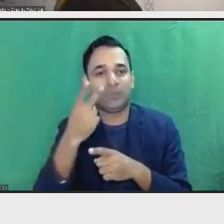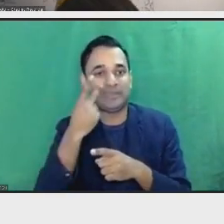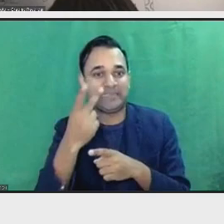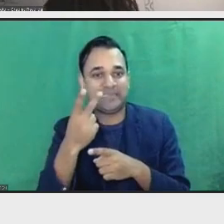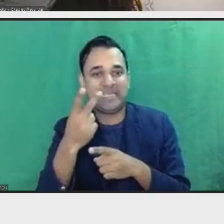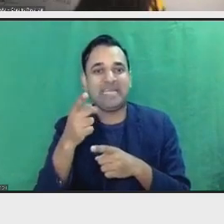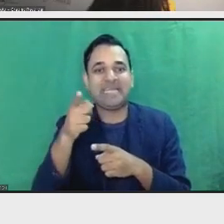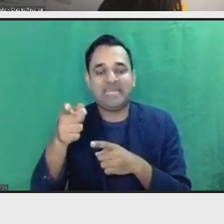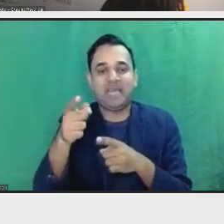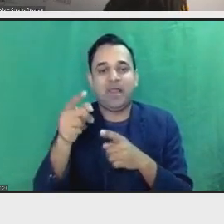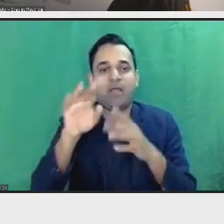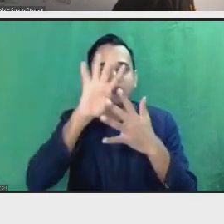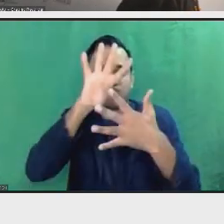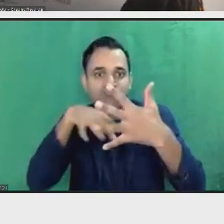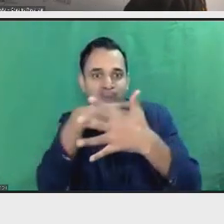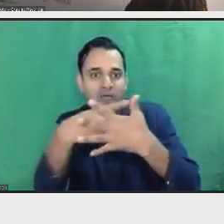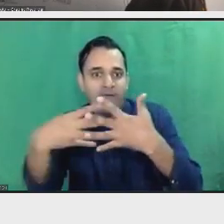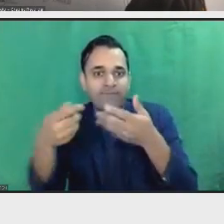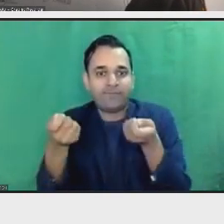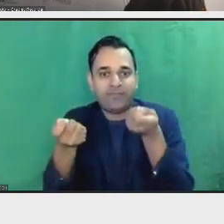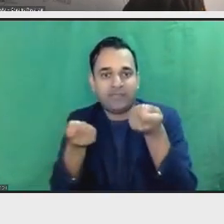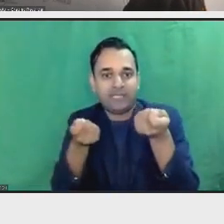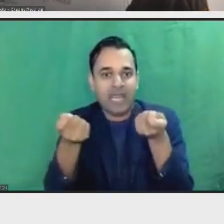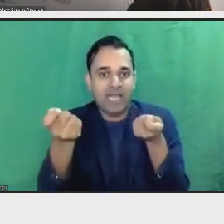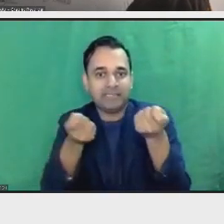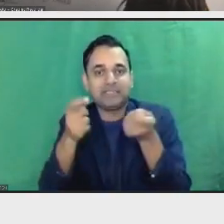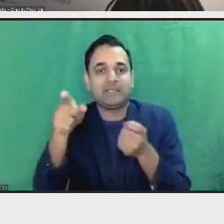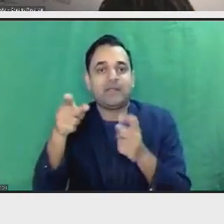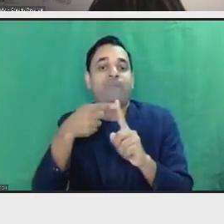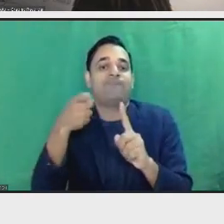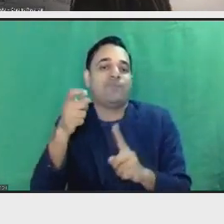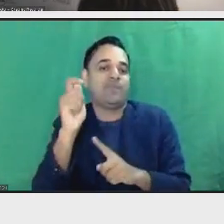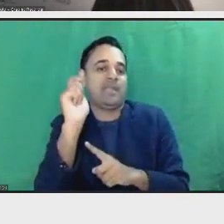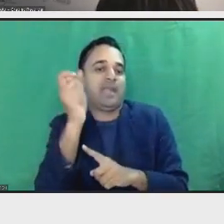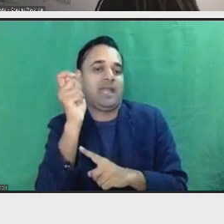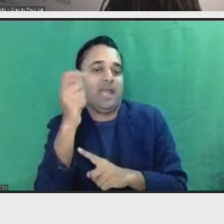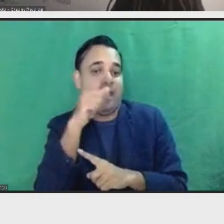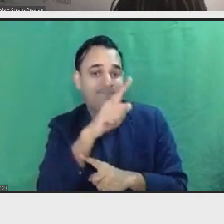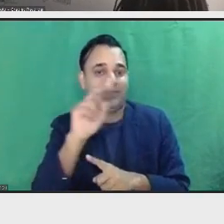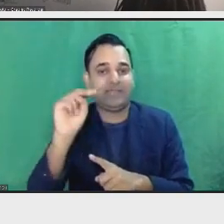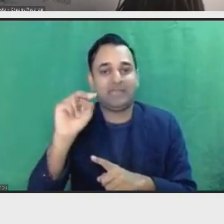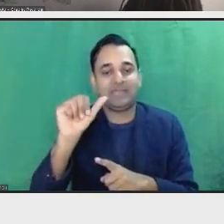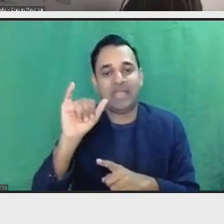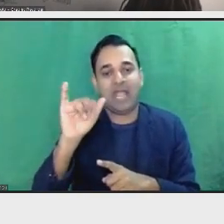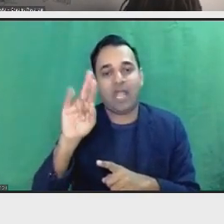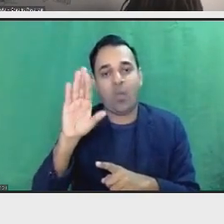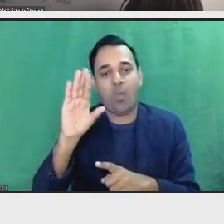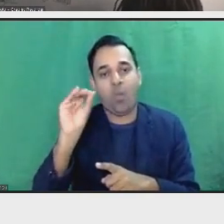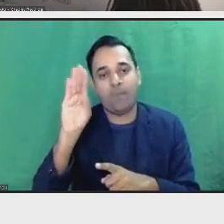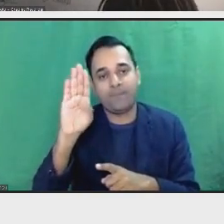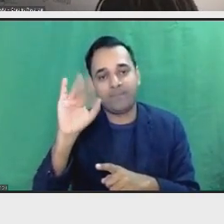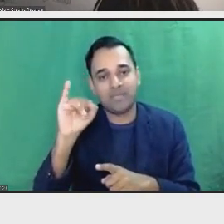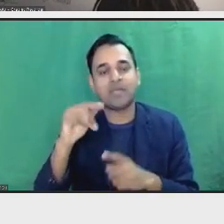from Nairobi. And then we also have our interpreters, and I really want to take this extra effort to give the opportunity